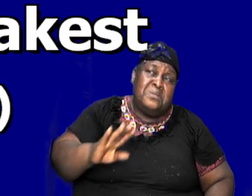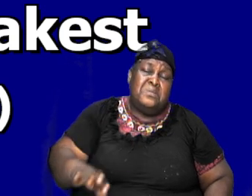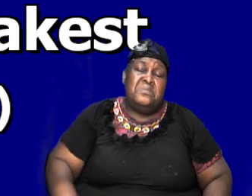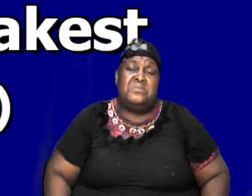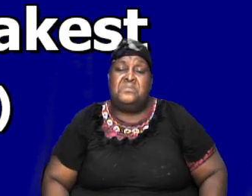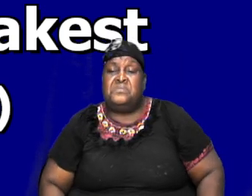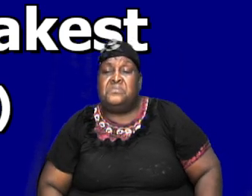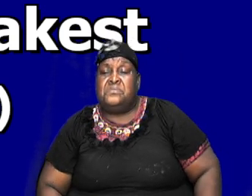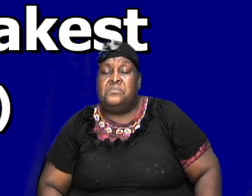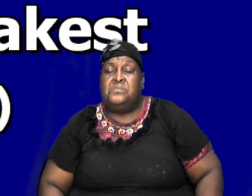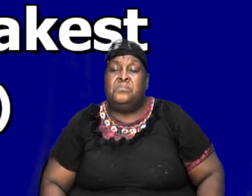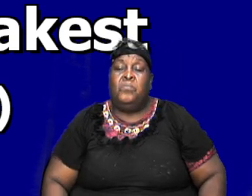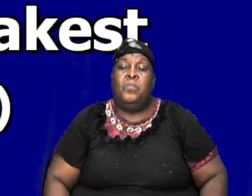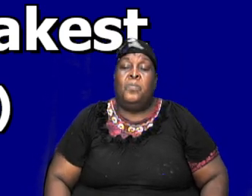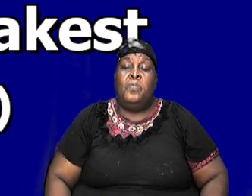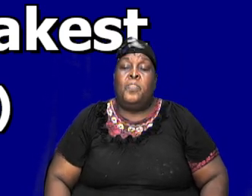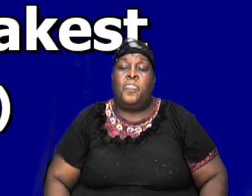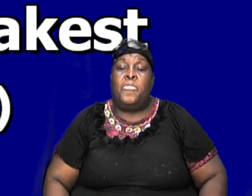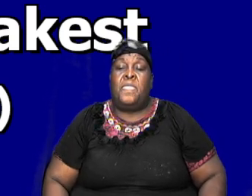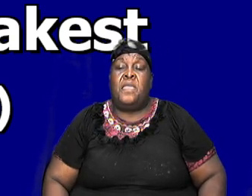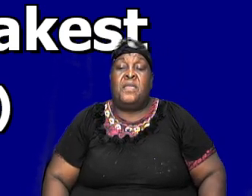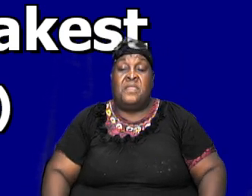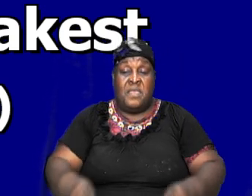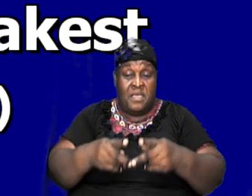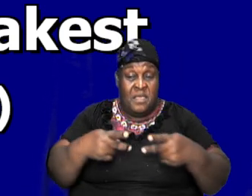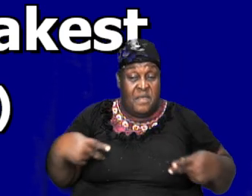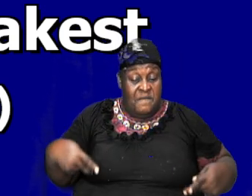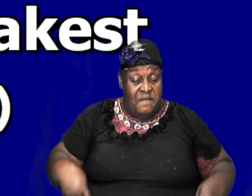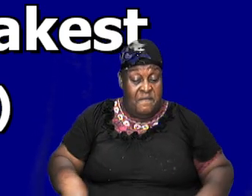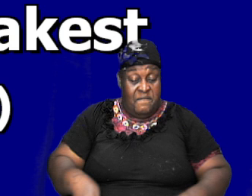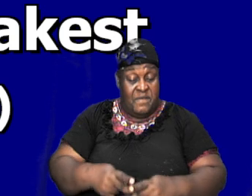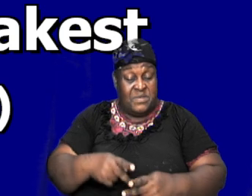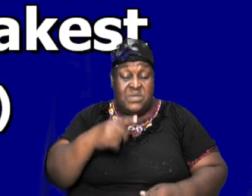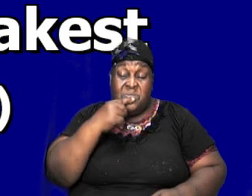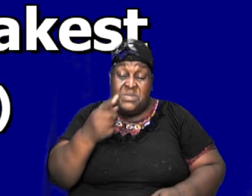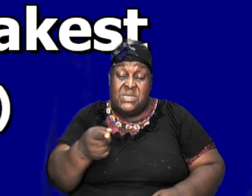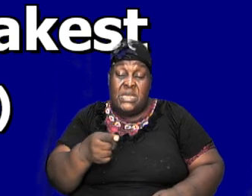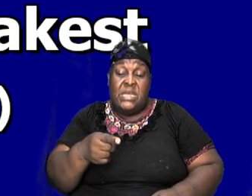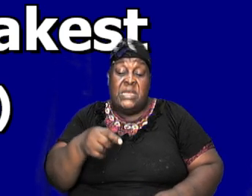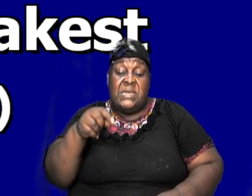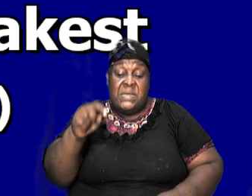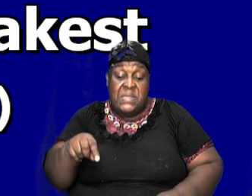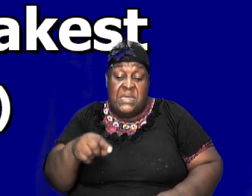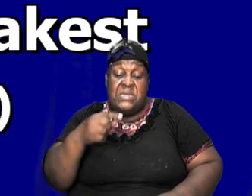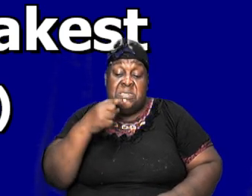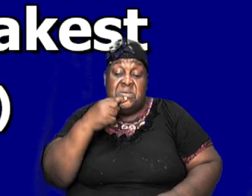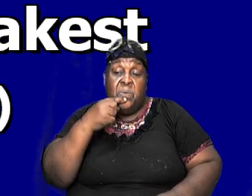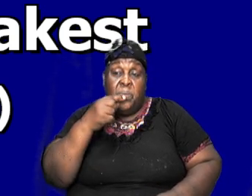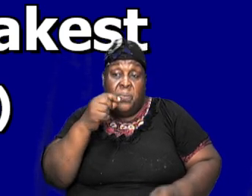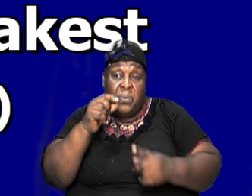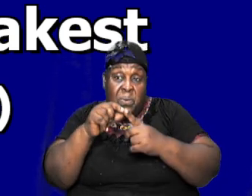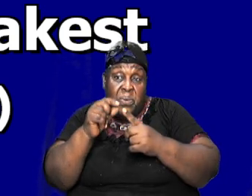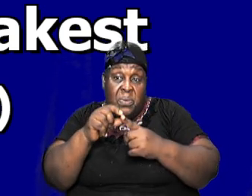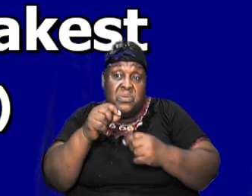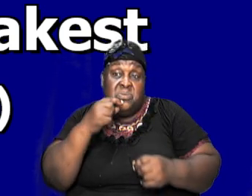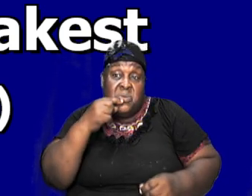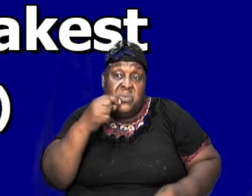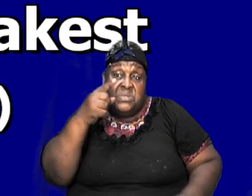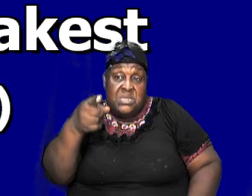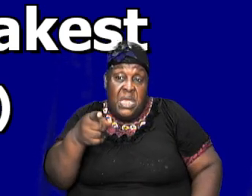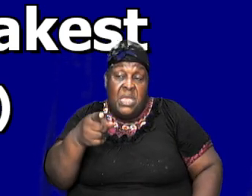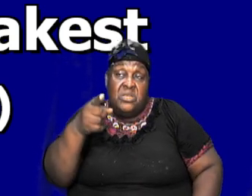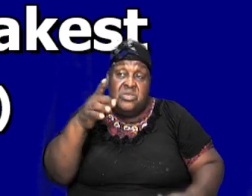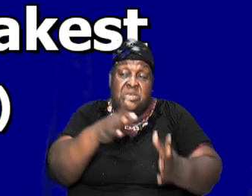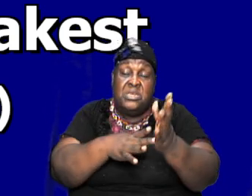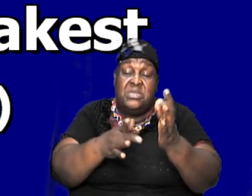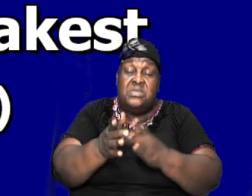Alright, so the Pharisees were saying that this statement that you made, Jesus, When you